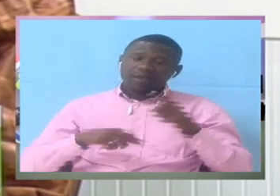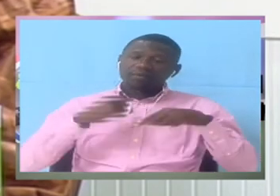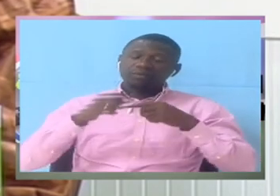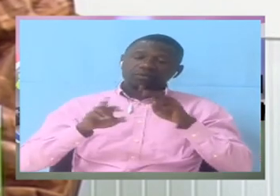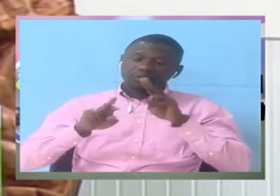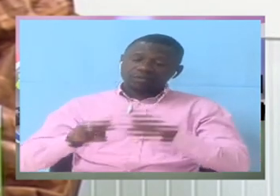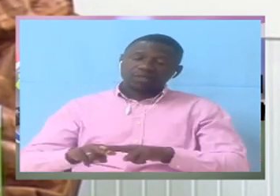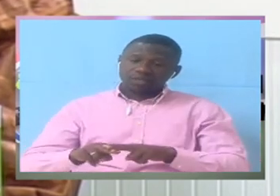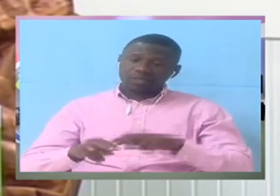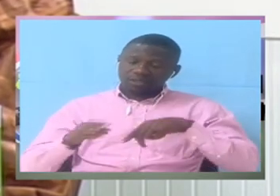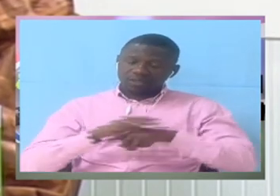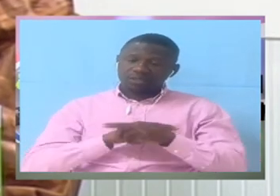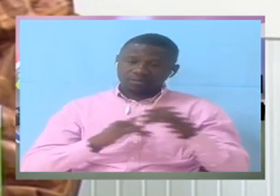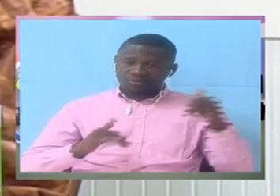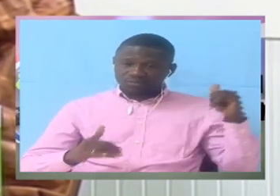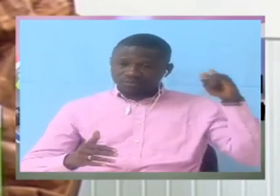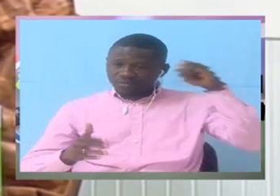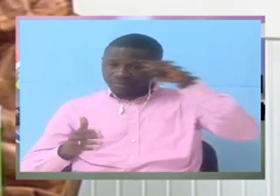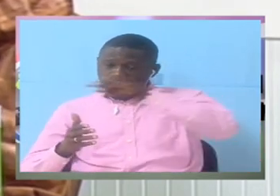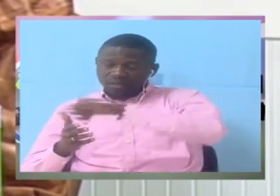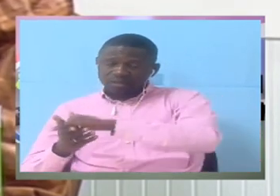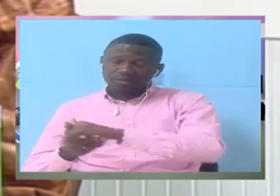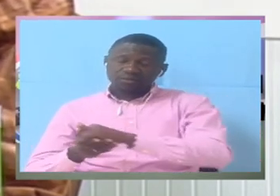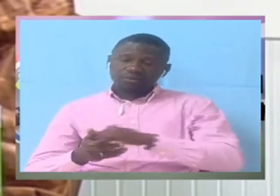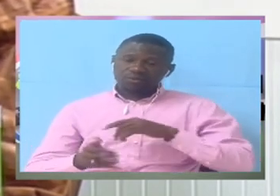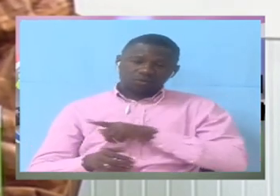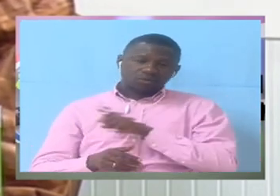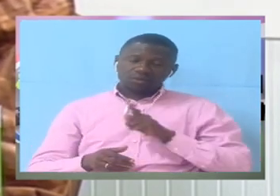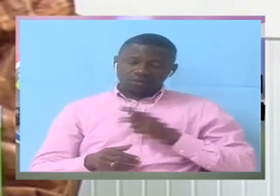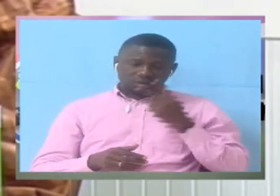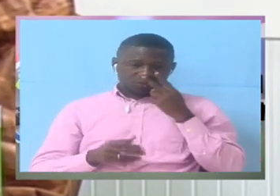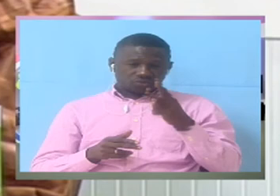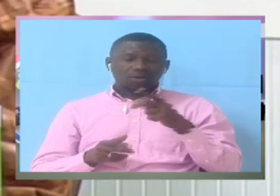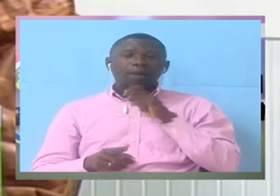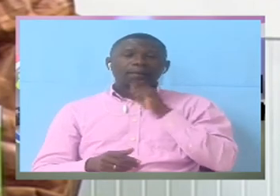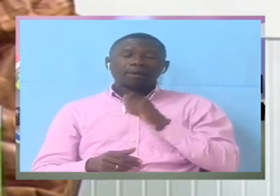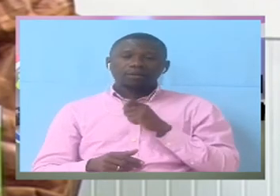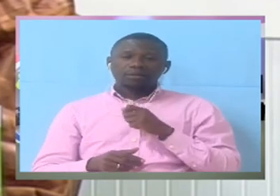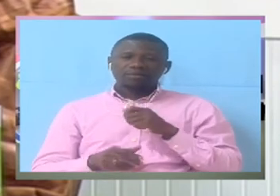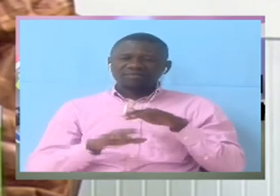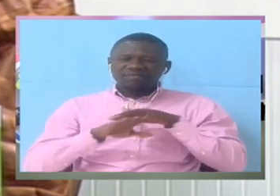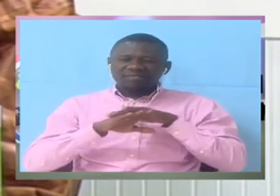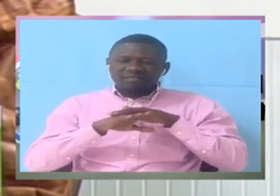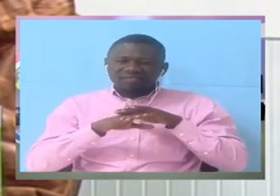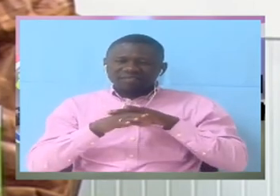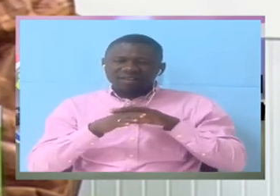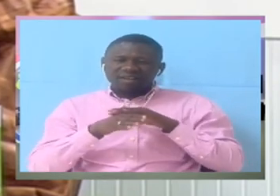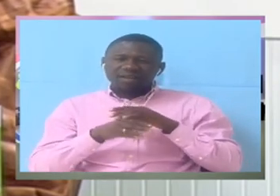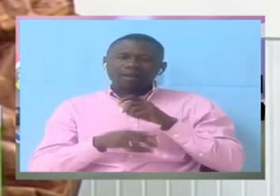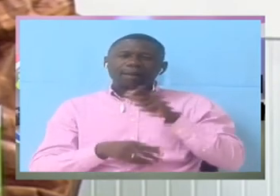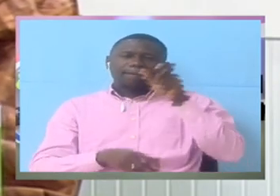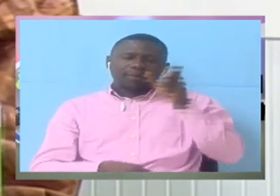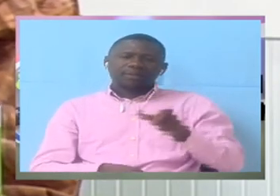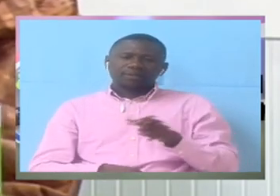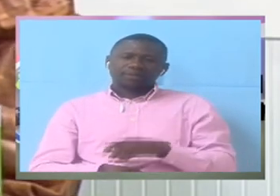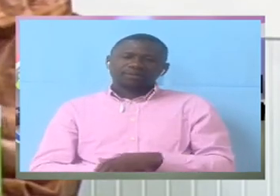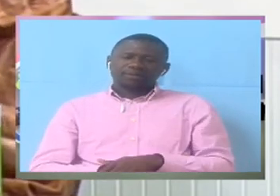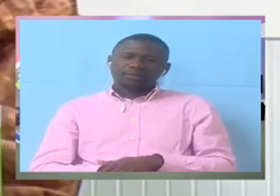the plane, we saw a man come into the plane, a fair-colored person,